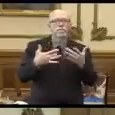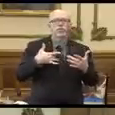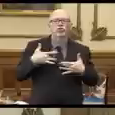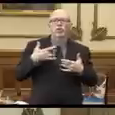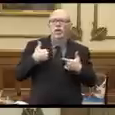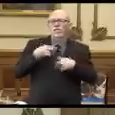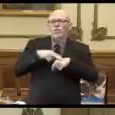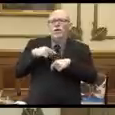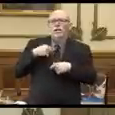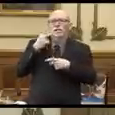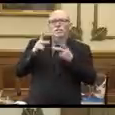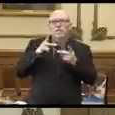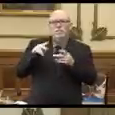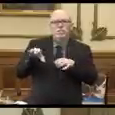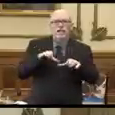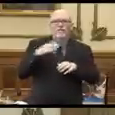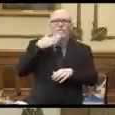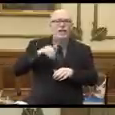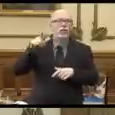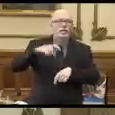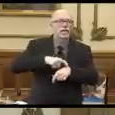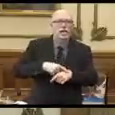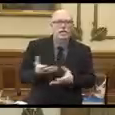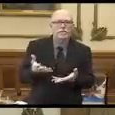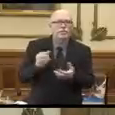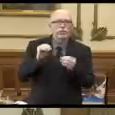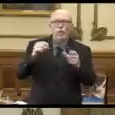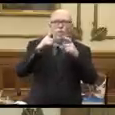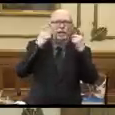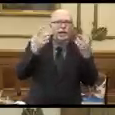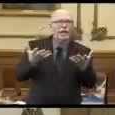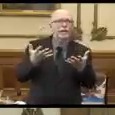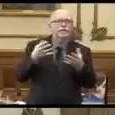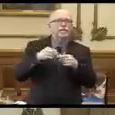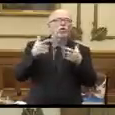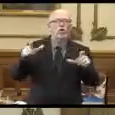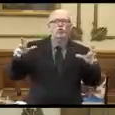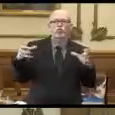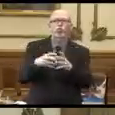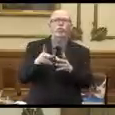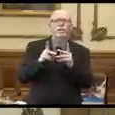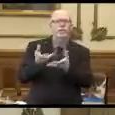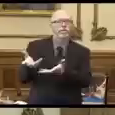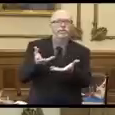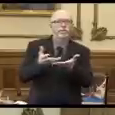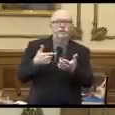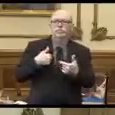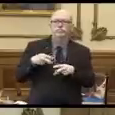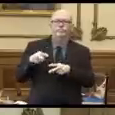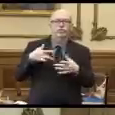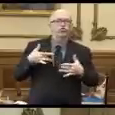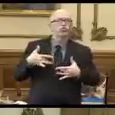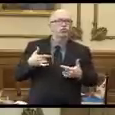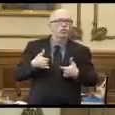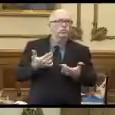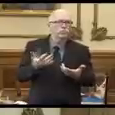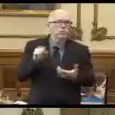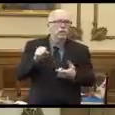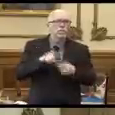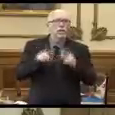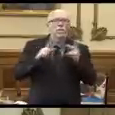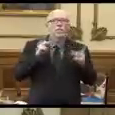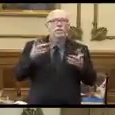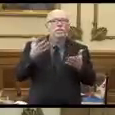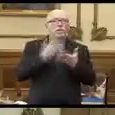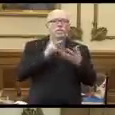of course, see people behaving badly all the time without masks and in very large groups, which concerns me. But people are a little